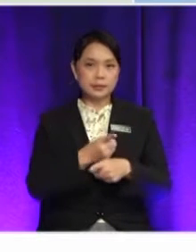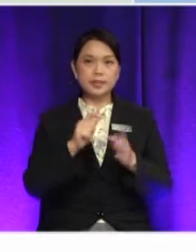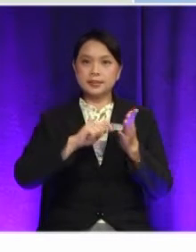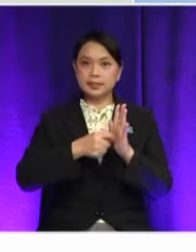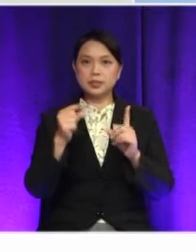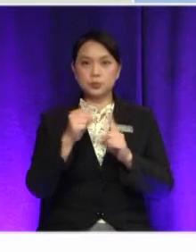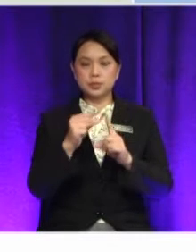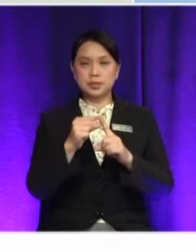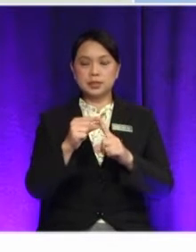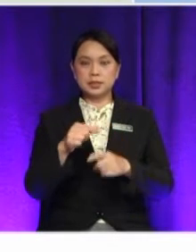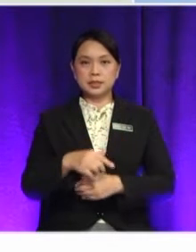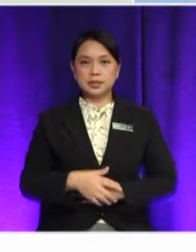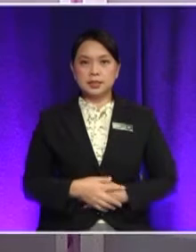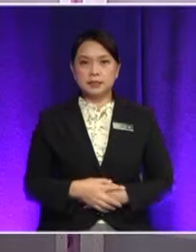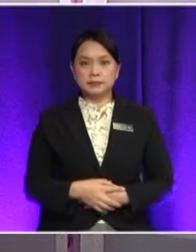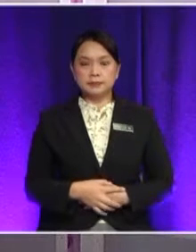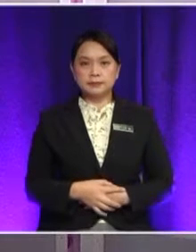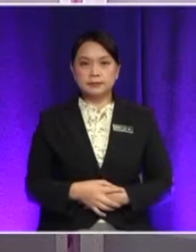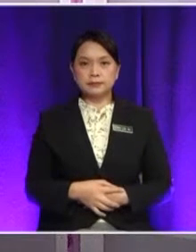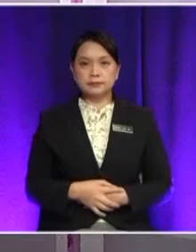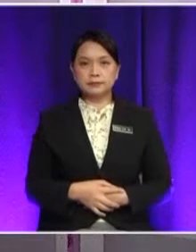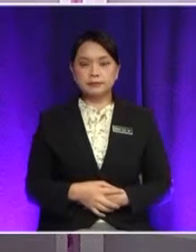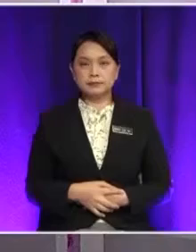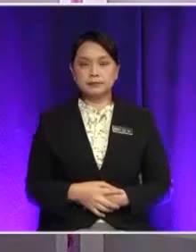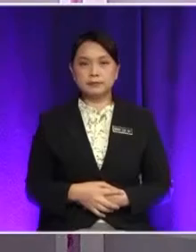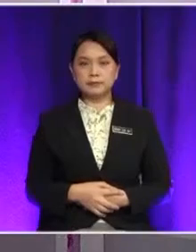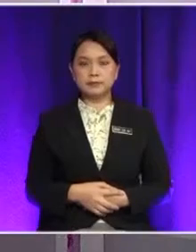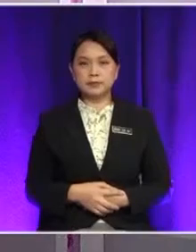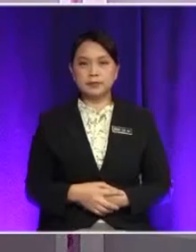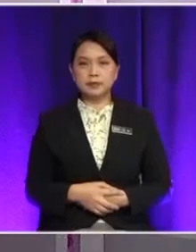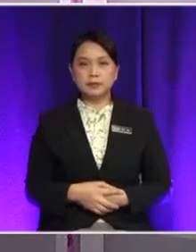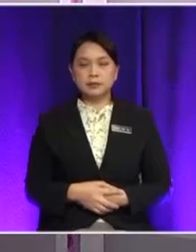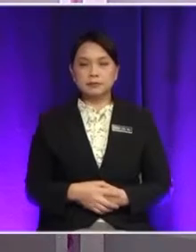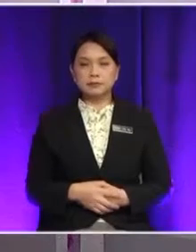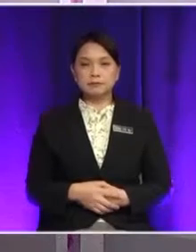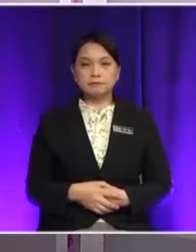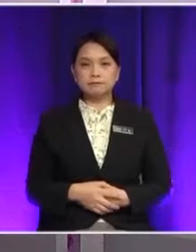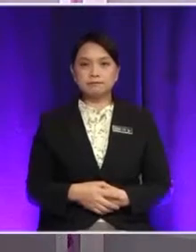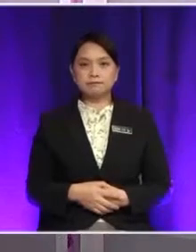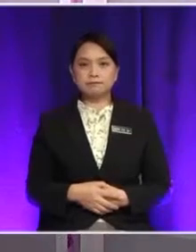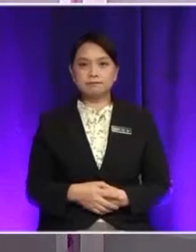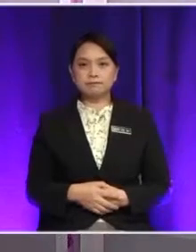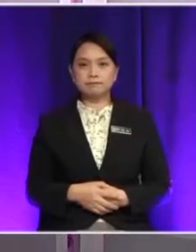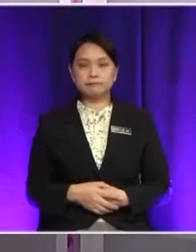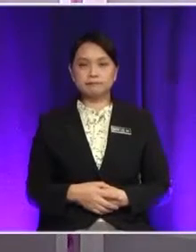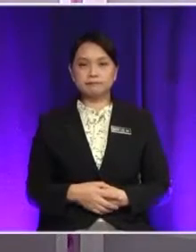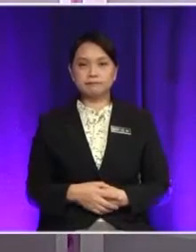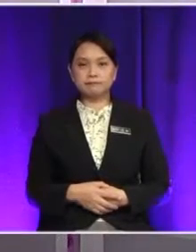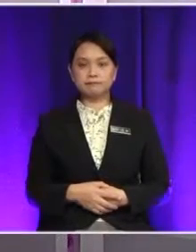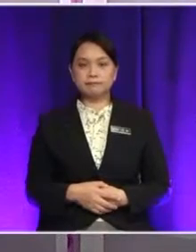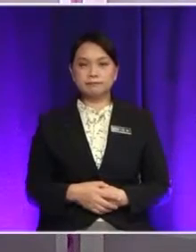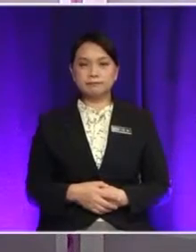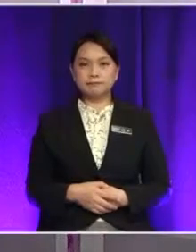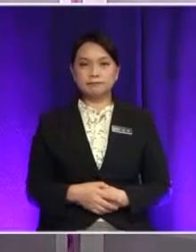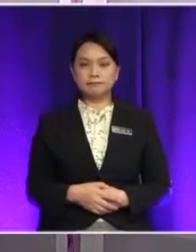rarely happens, Shafika. Yes, it's the same word. It rarely happens. You sometimes will come across words with the same meaning, but different word. Oh,